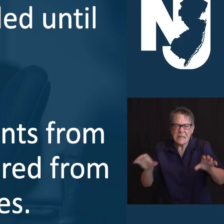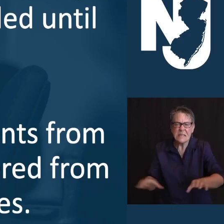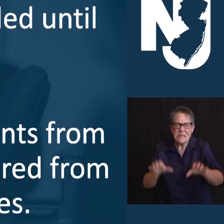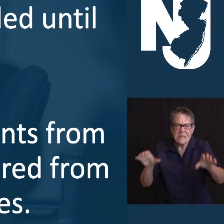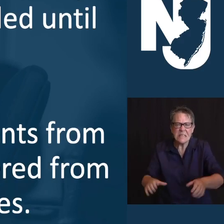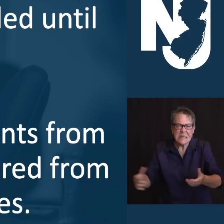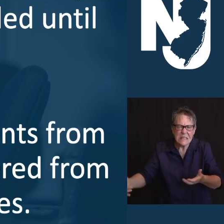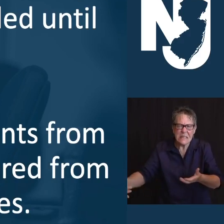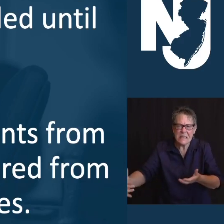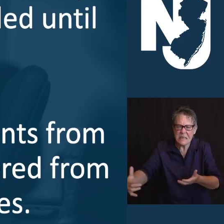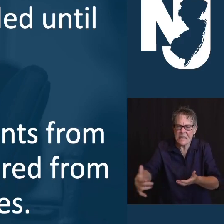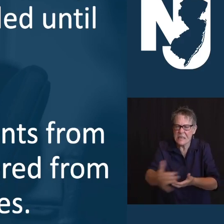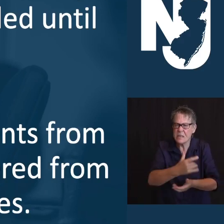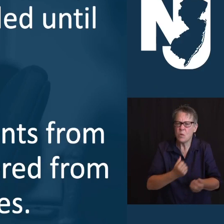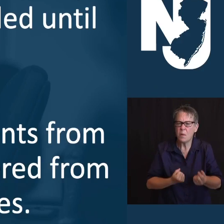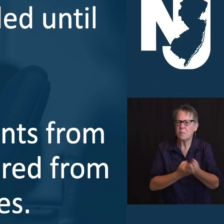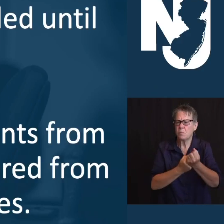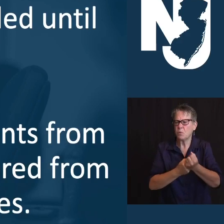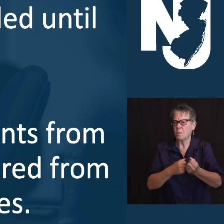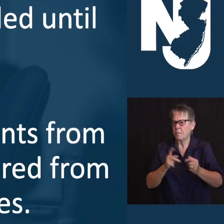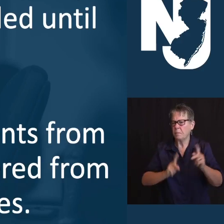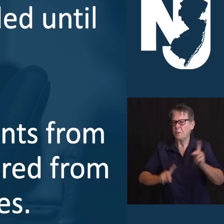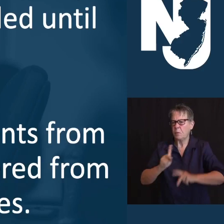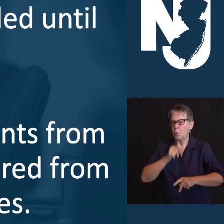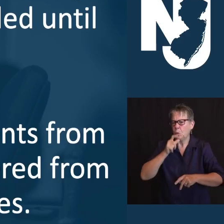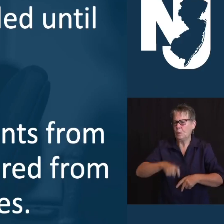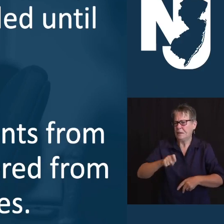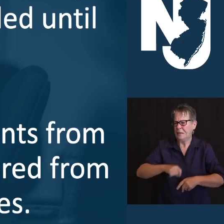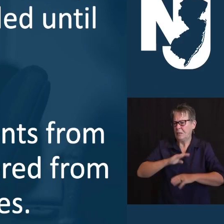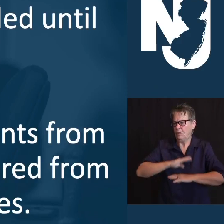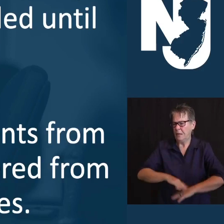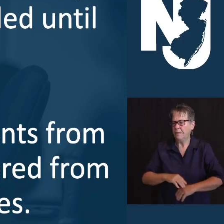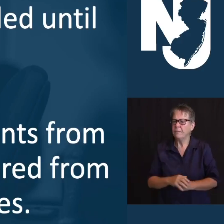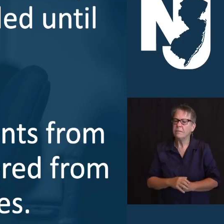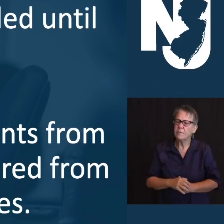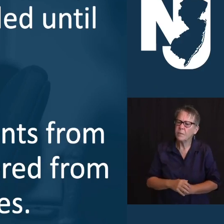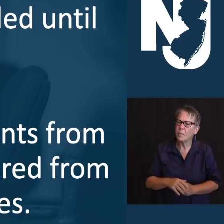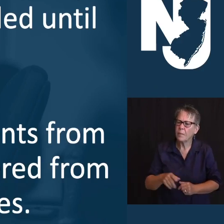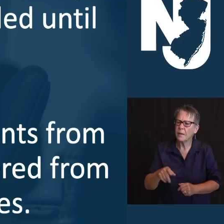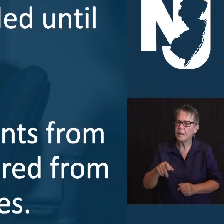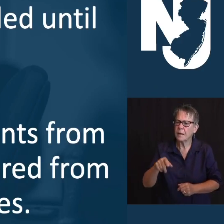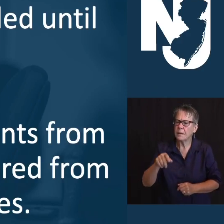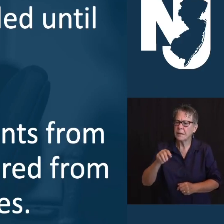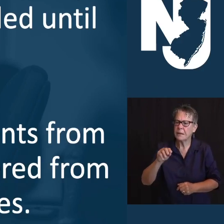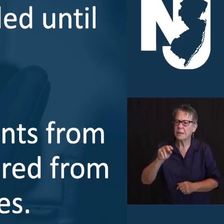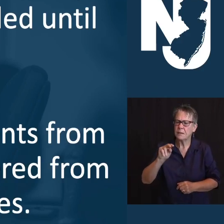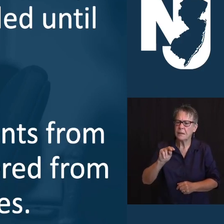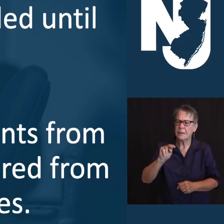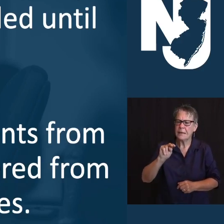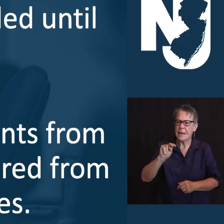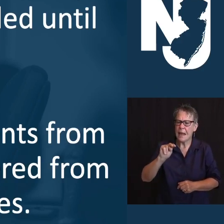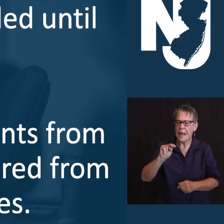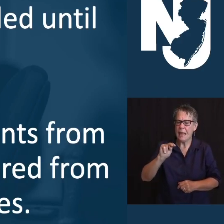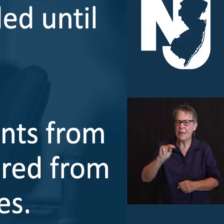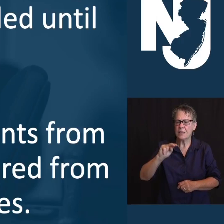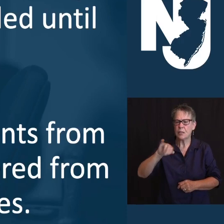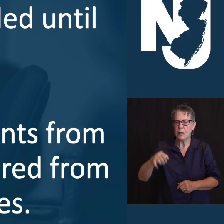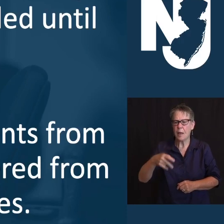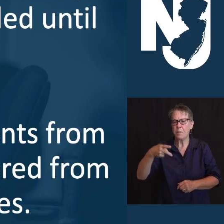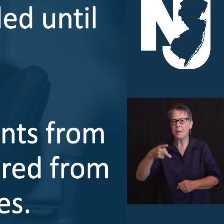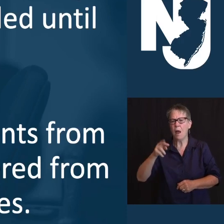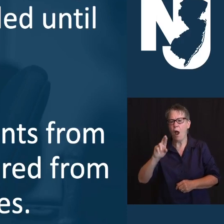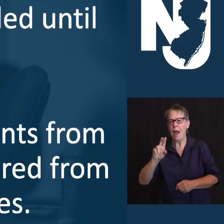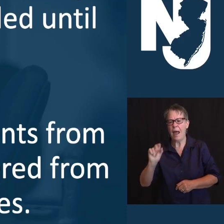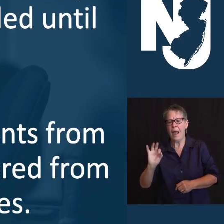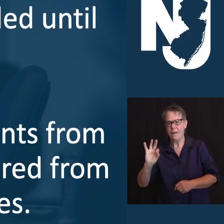njprf.org, a shameless pitch for you to consider giving them even more money because they're putting it straight out on the street, and it's really impressive. Okay,